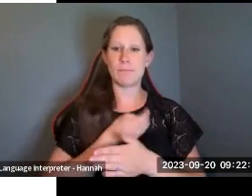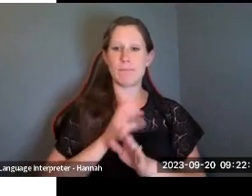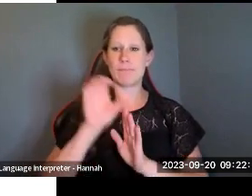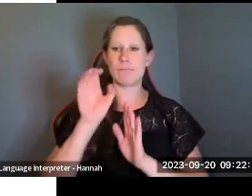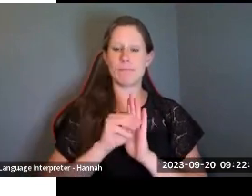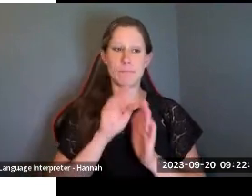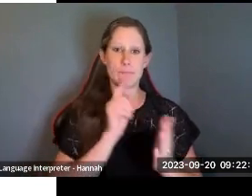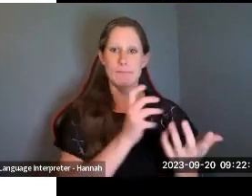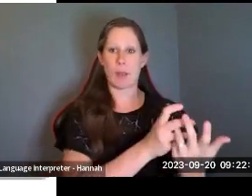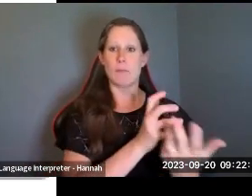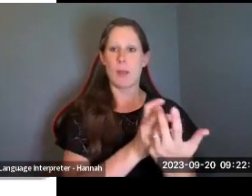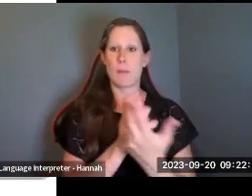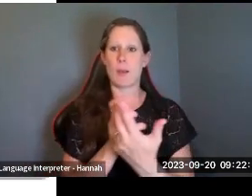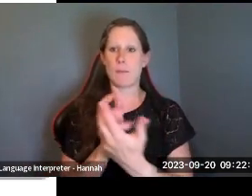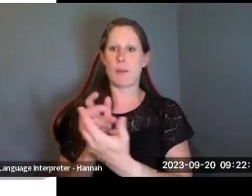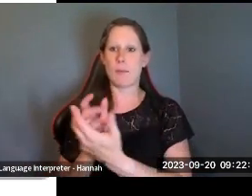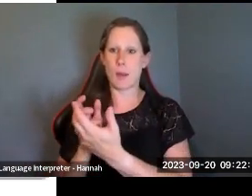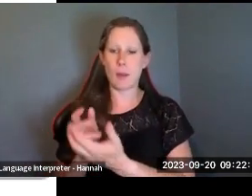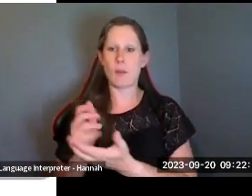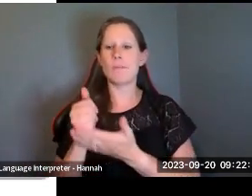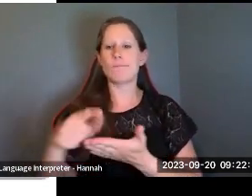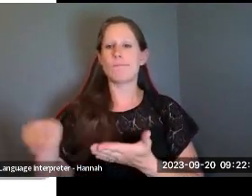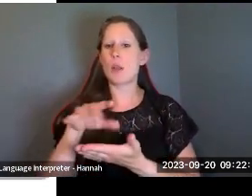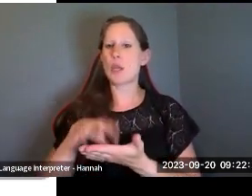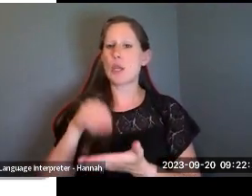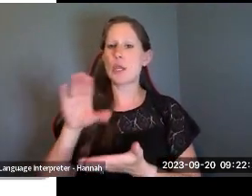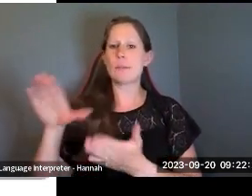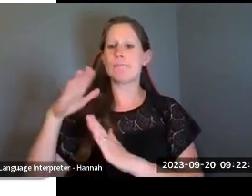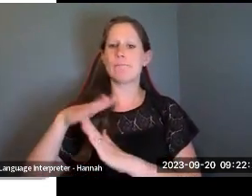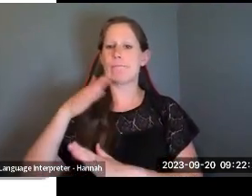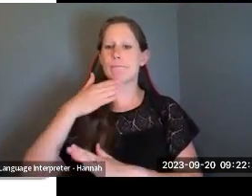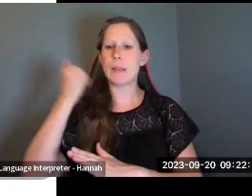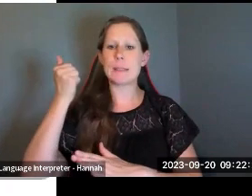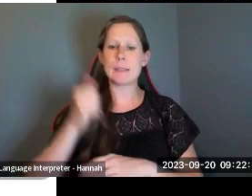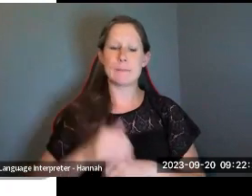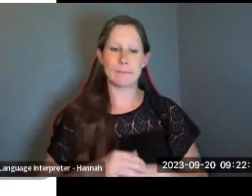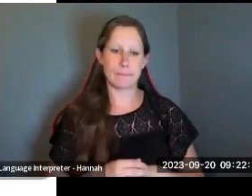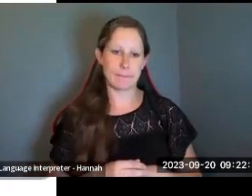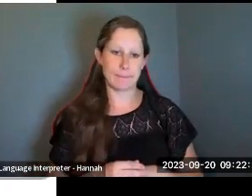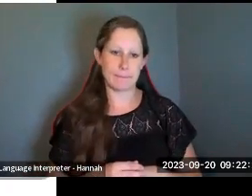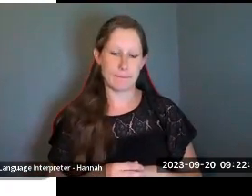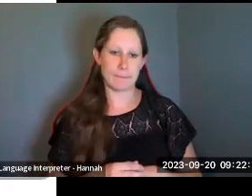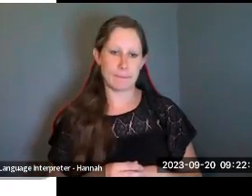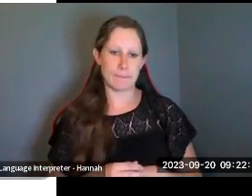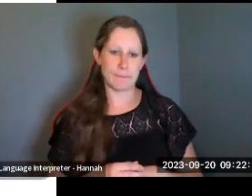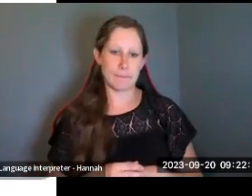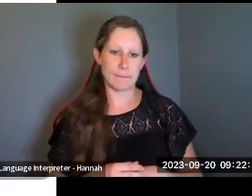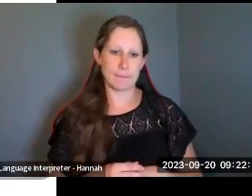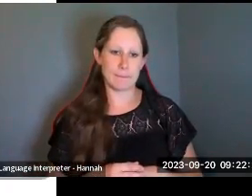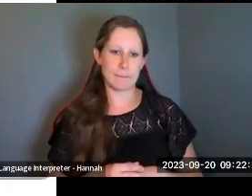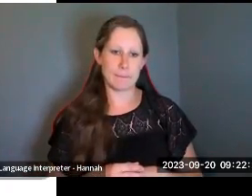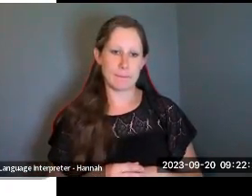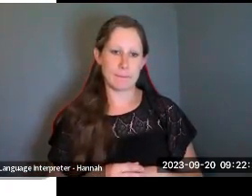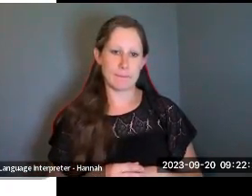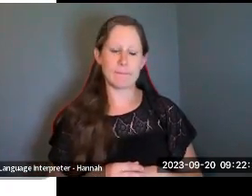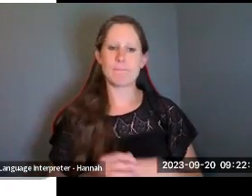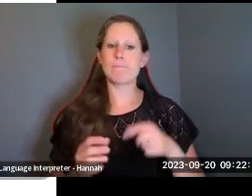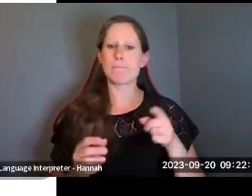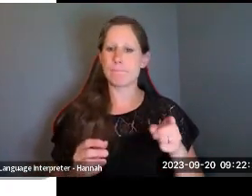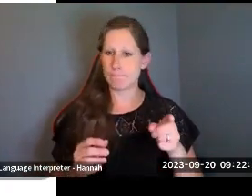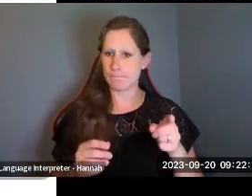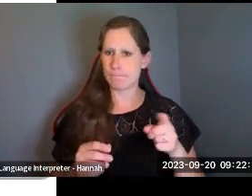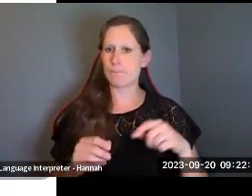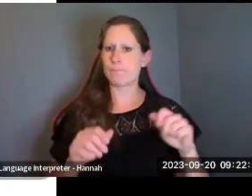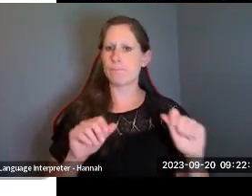the needs of our learners. This is a little bit about what the curriculum looks like